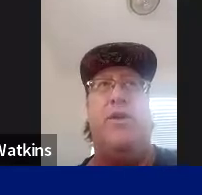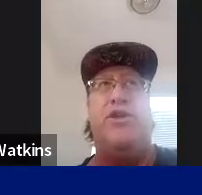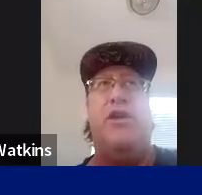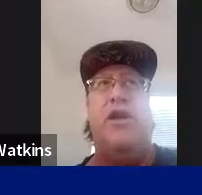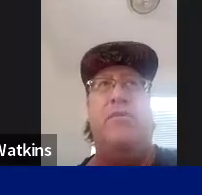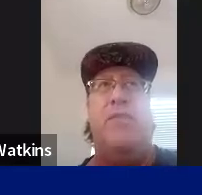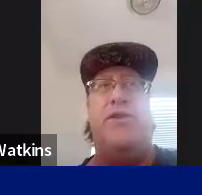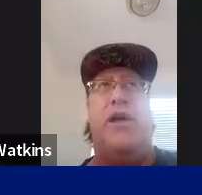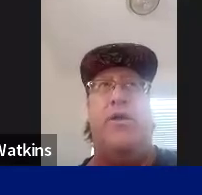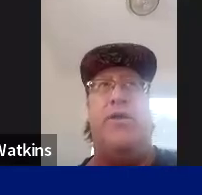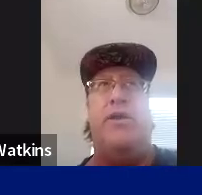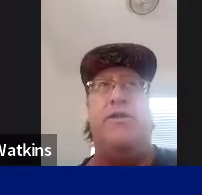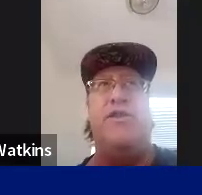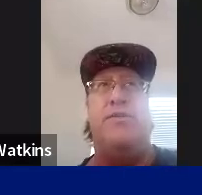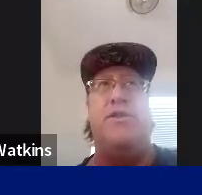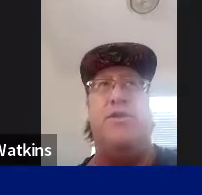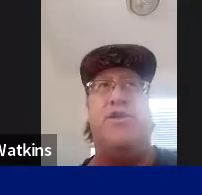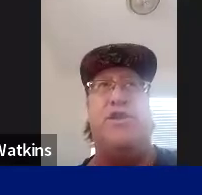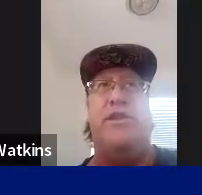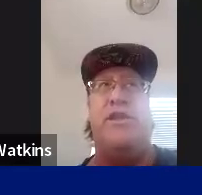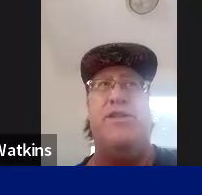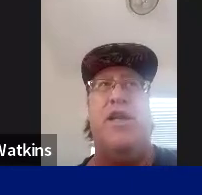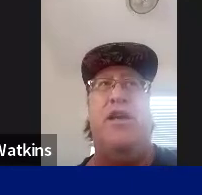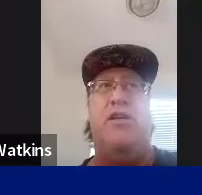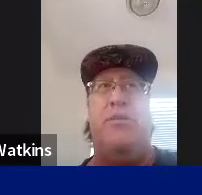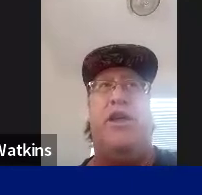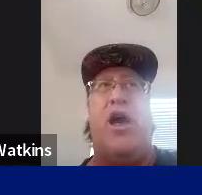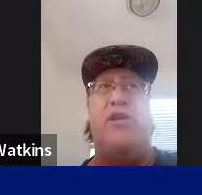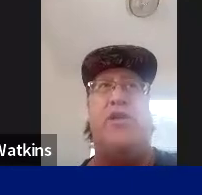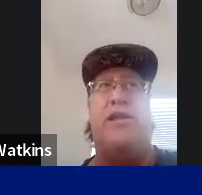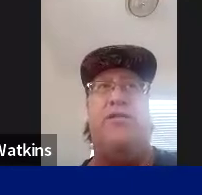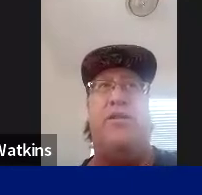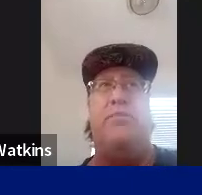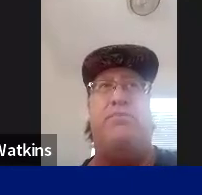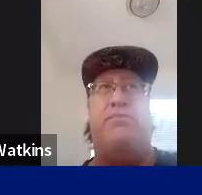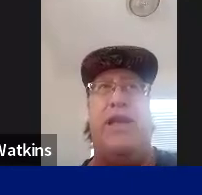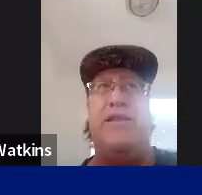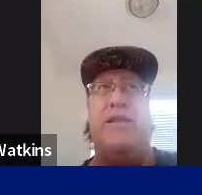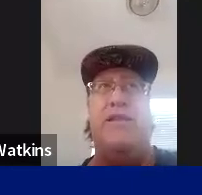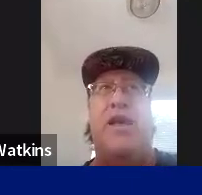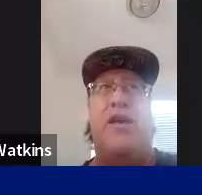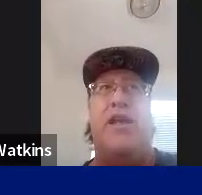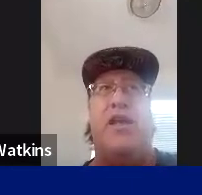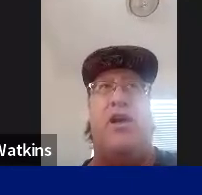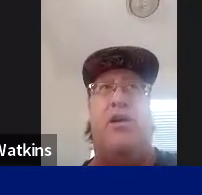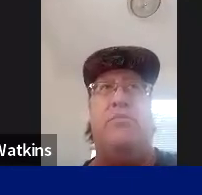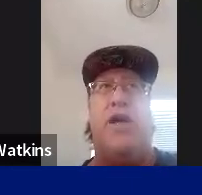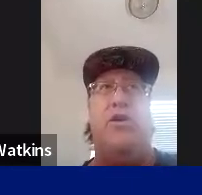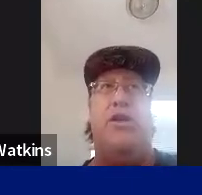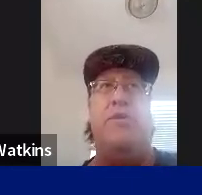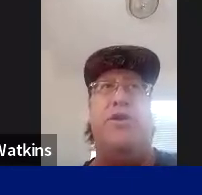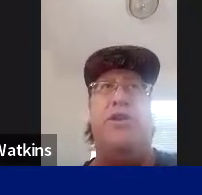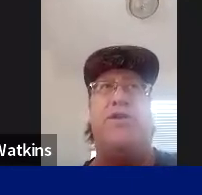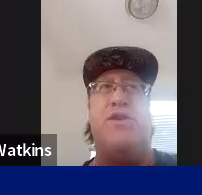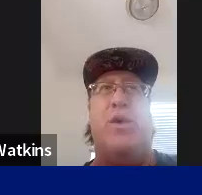the future mental health and substance use services could be contracted for places that are